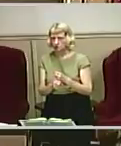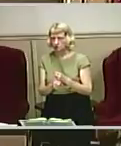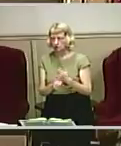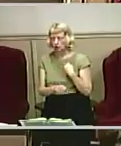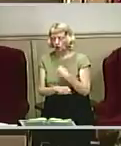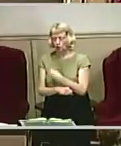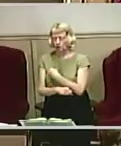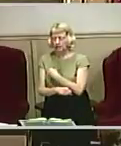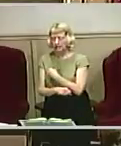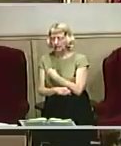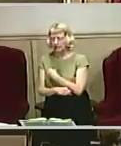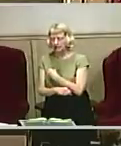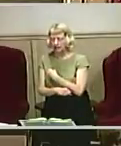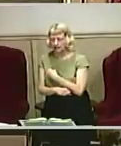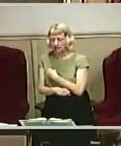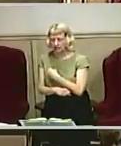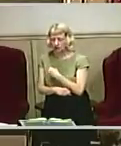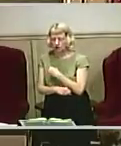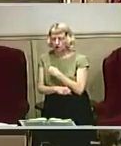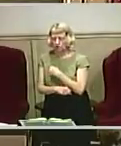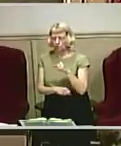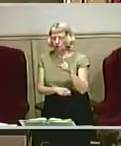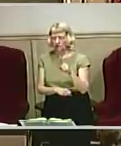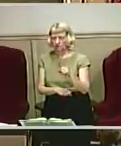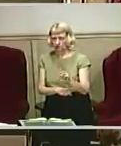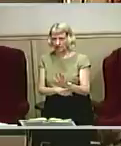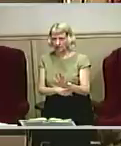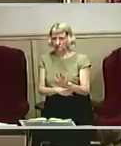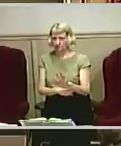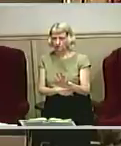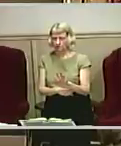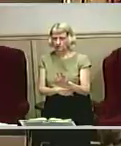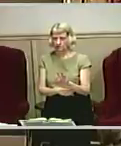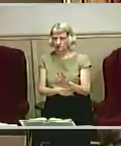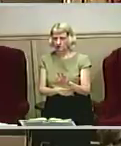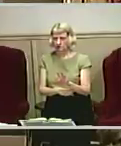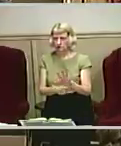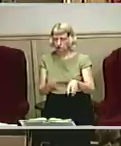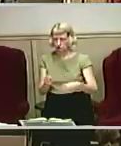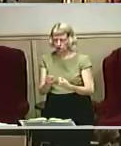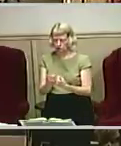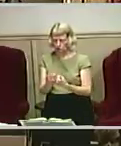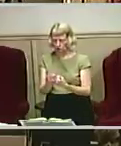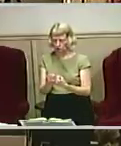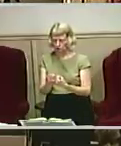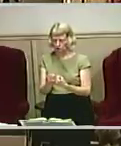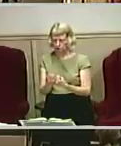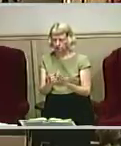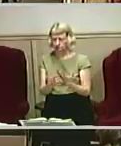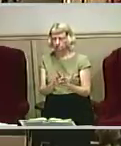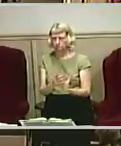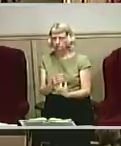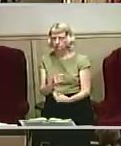We were one-fifth of our support under-supported.